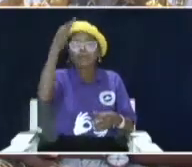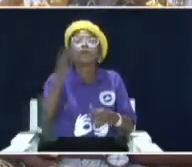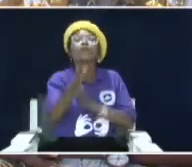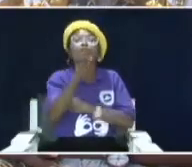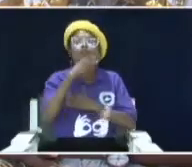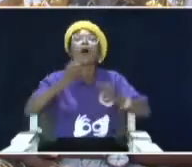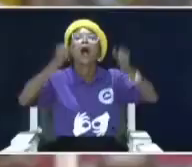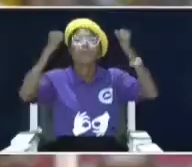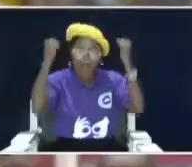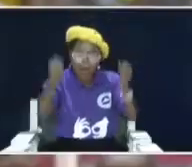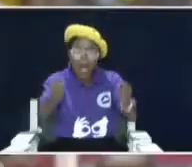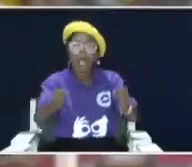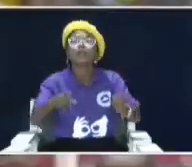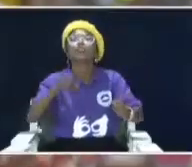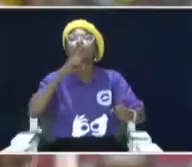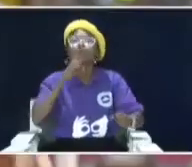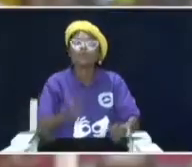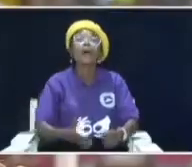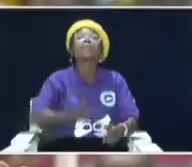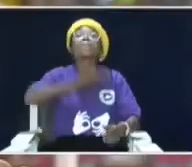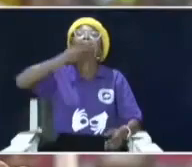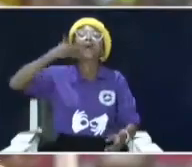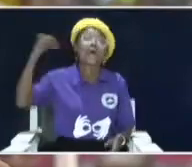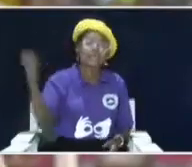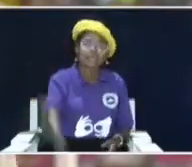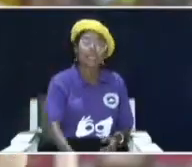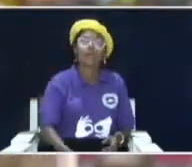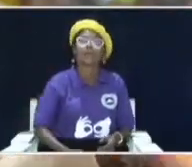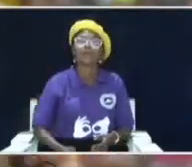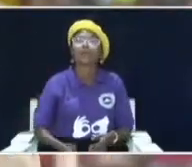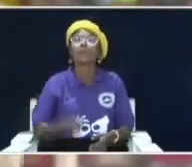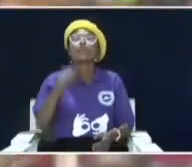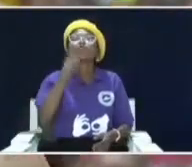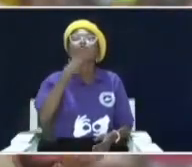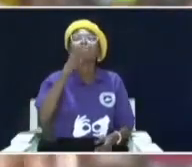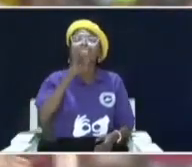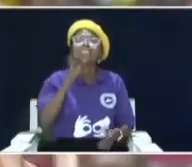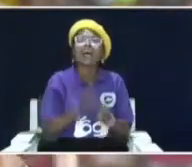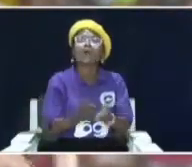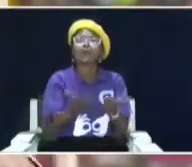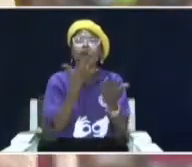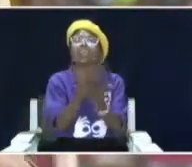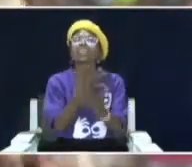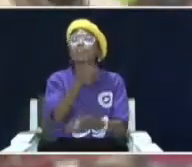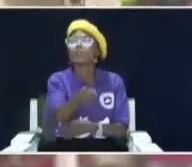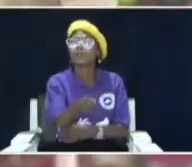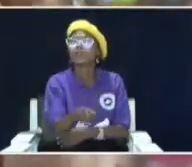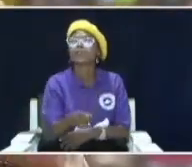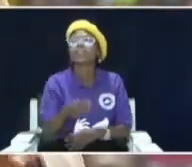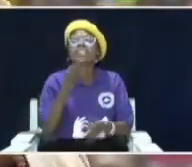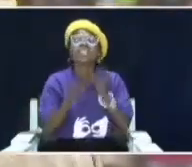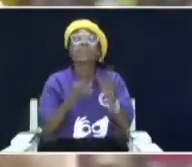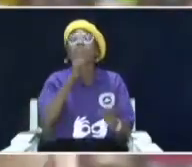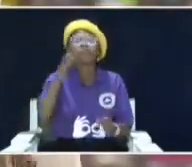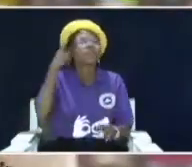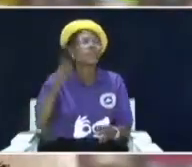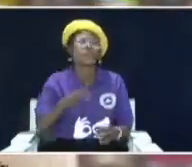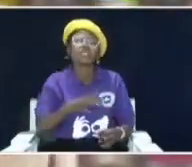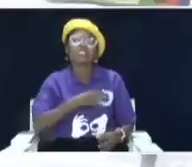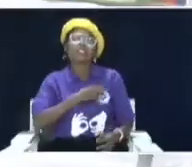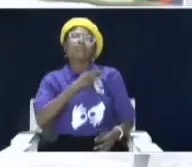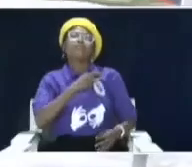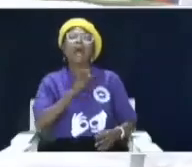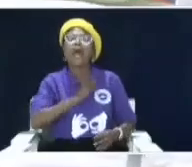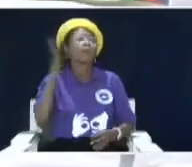are powerful. You are the best. Who is it that want to arrest you? If not for the uniform, I won't be